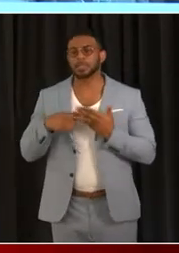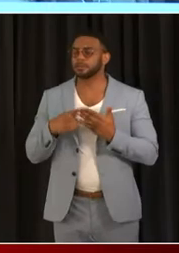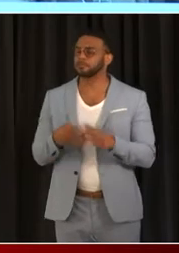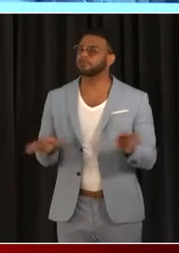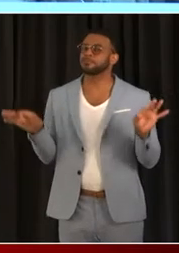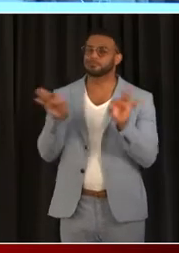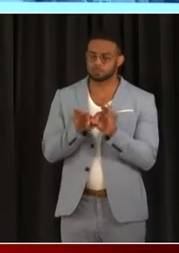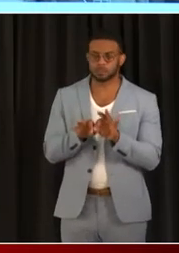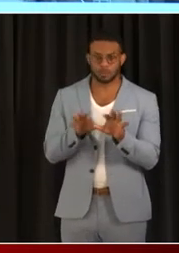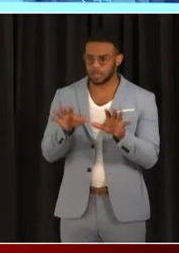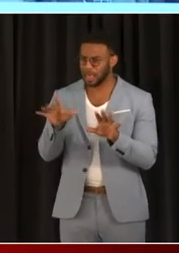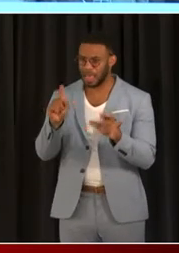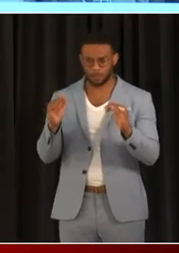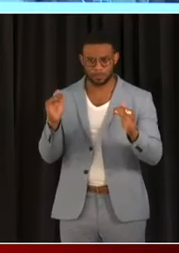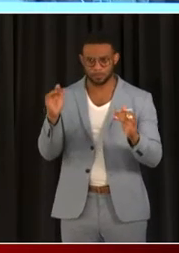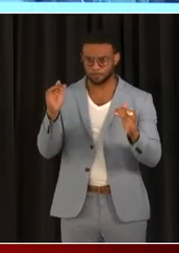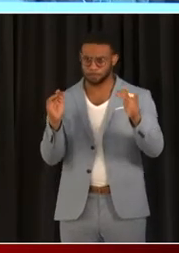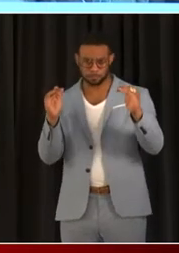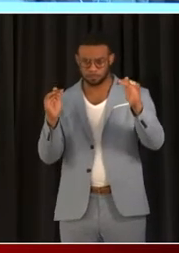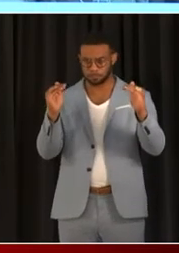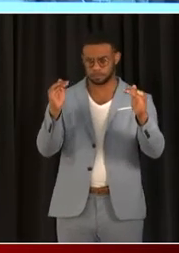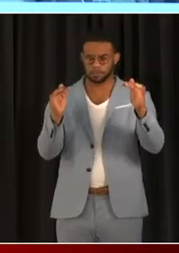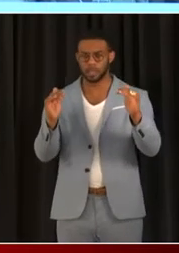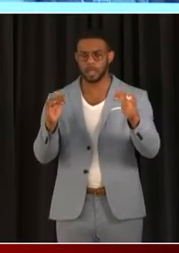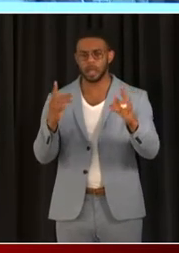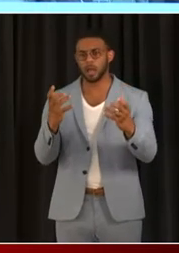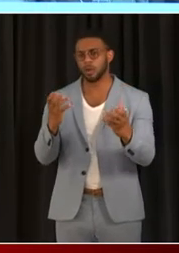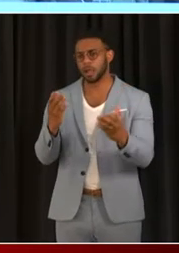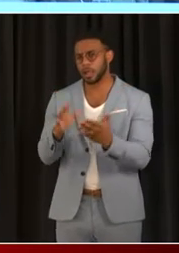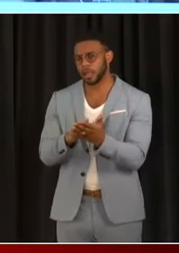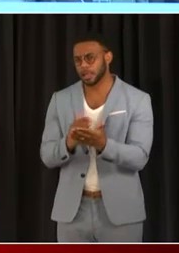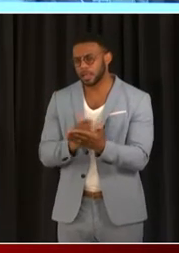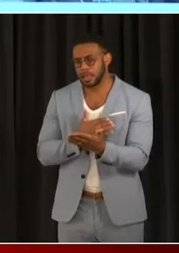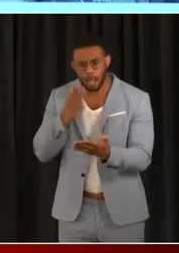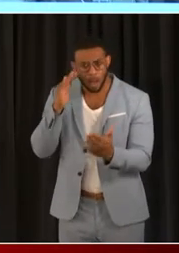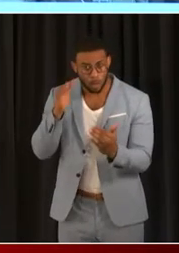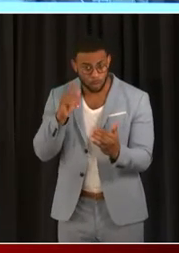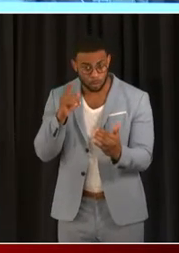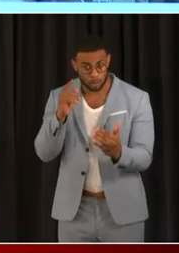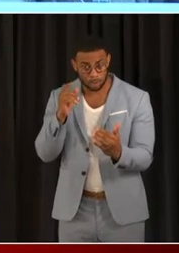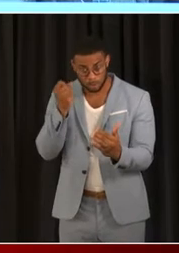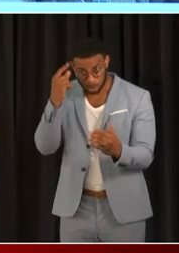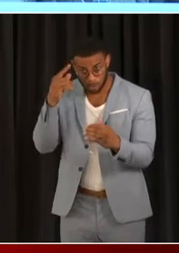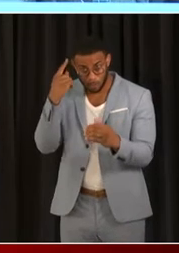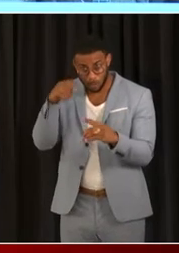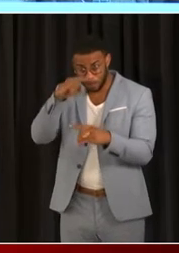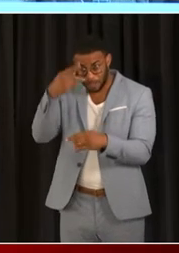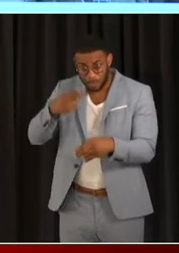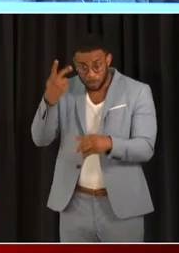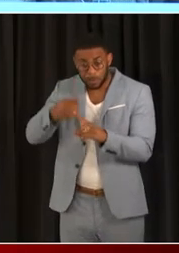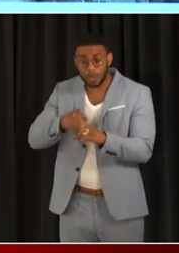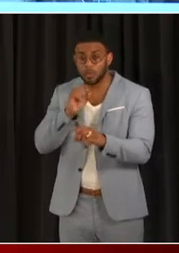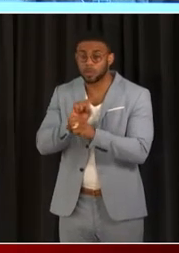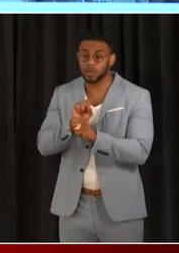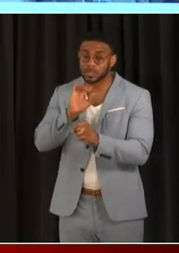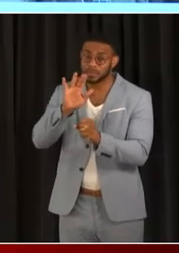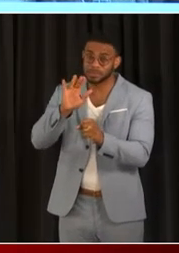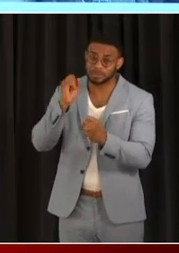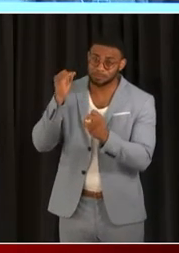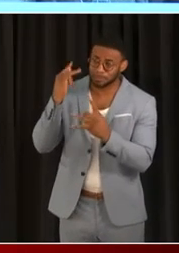conversation is so important that we're having today. One of the lessons that I hope that people are learning as we celebrate Black History Month is that